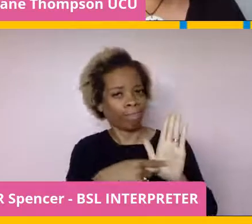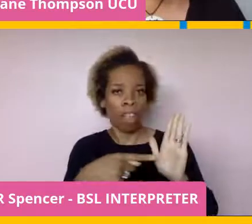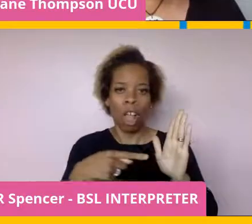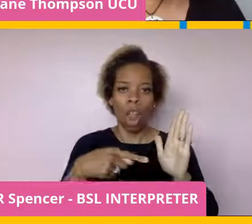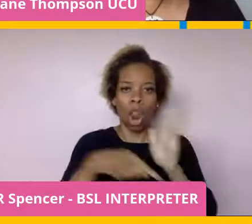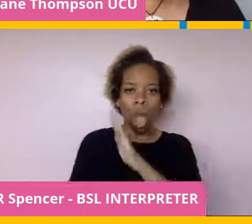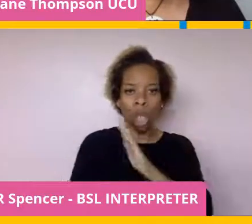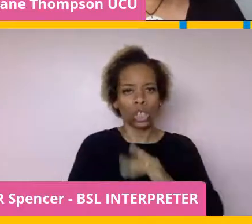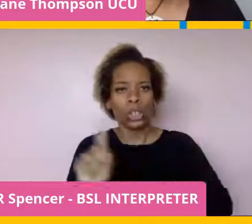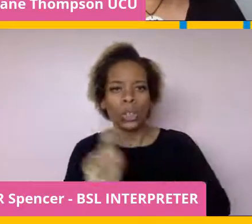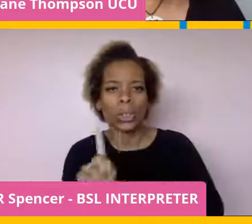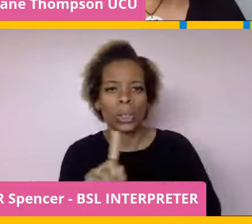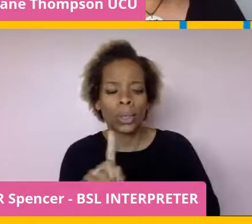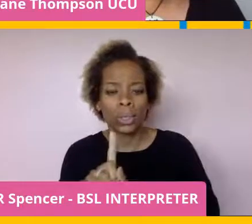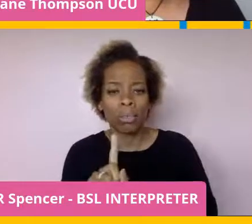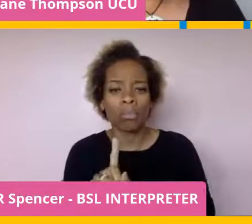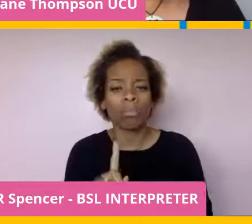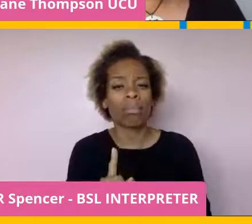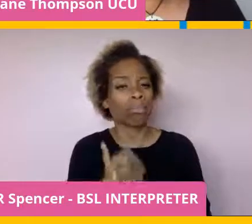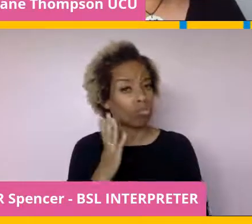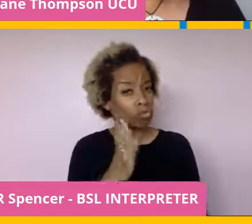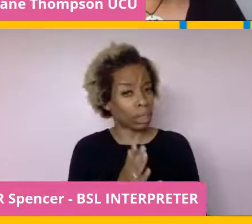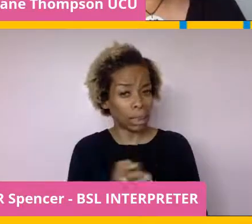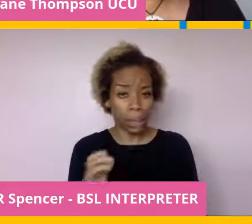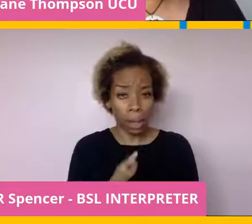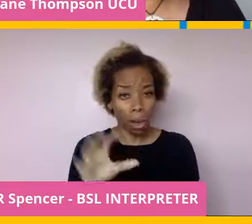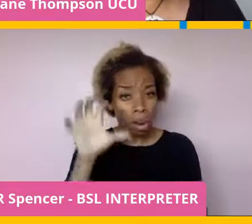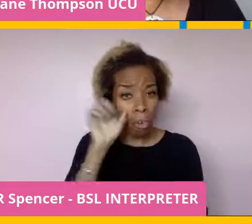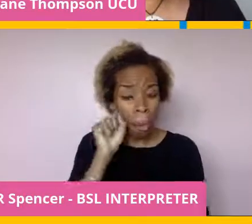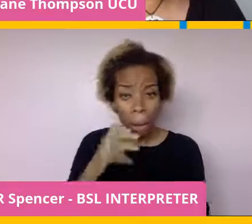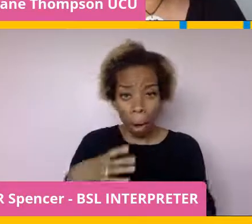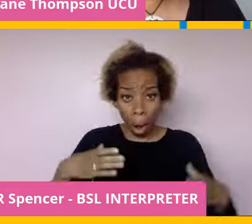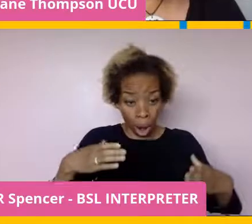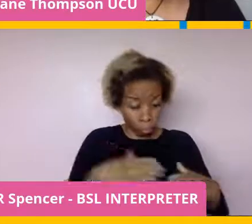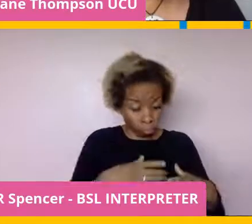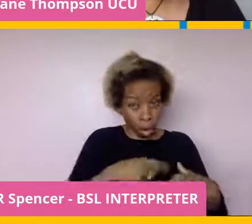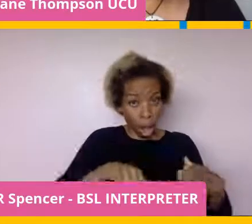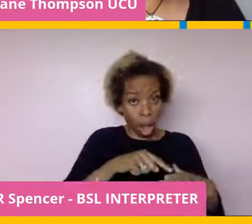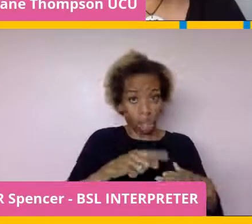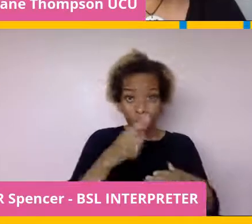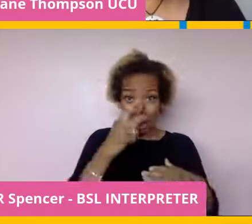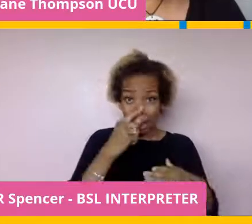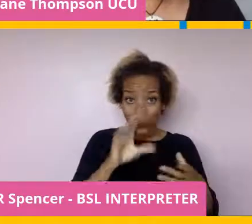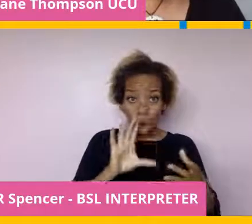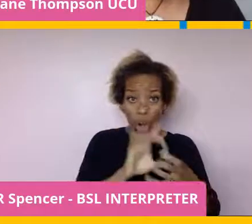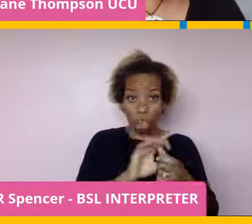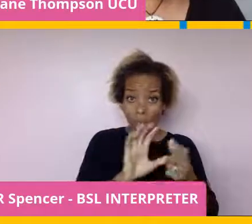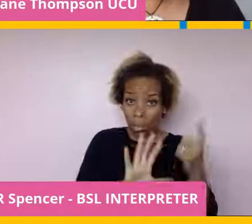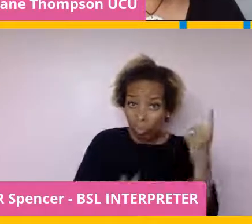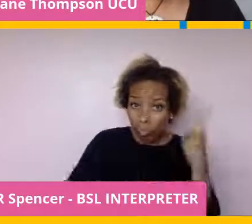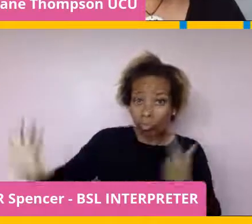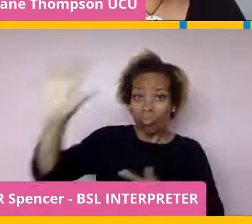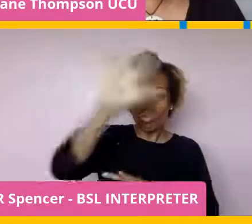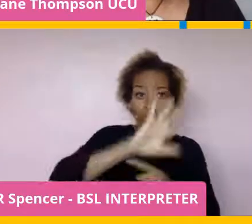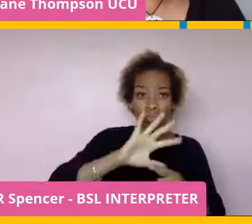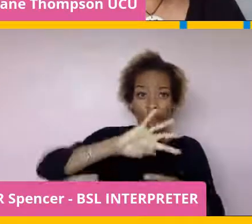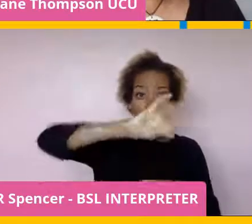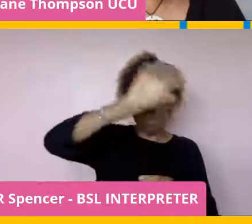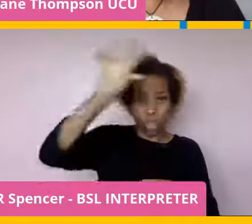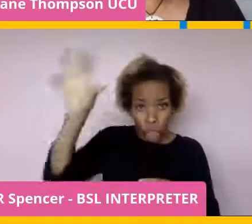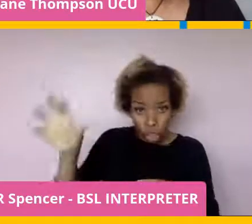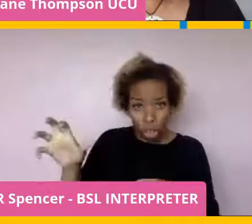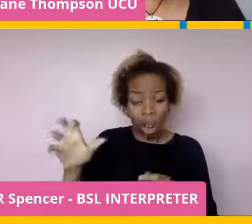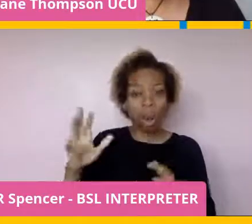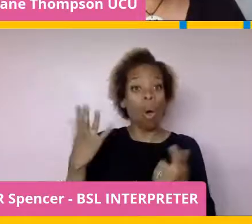into your political and industrial campaigning. And it's very important to know that branches can absolutely contact regional and devolved national offices